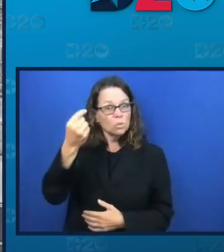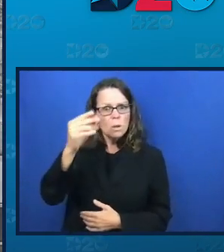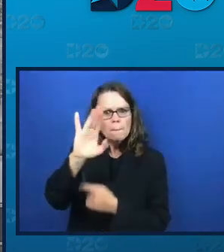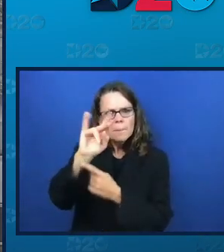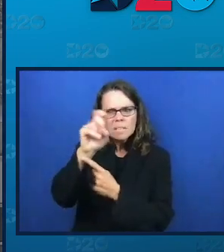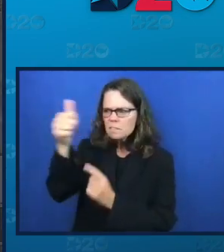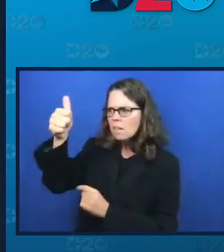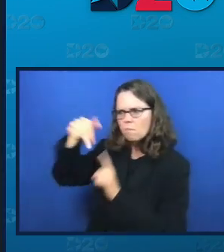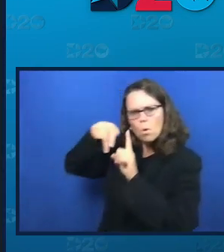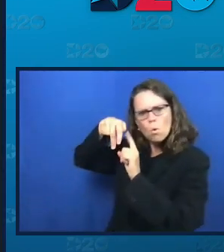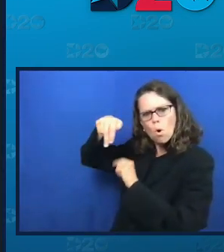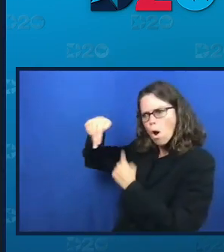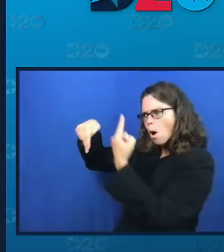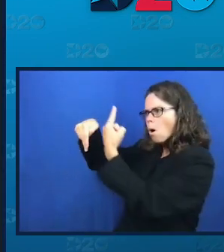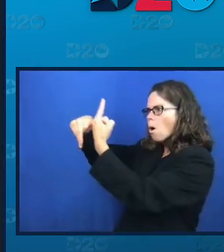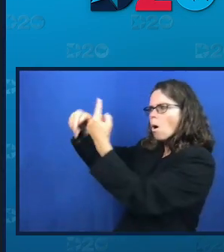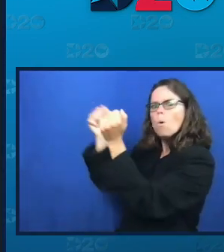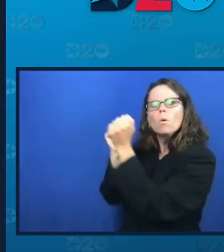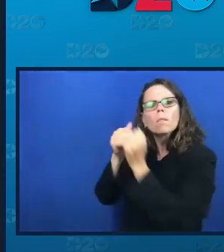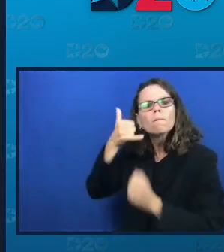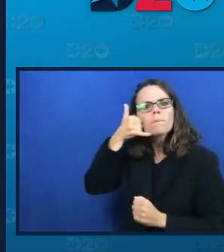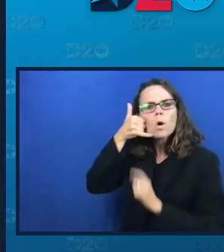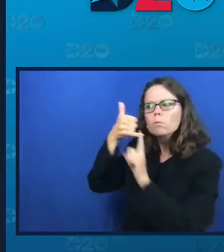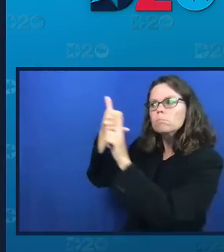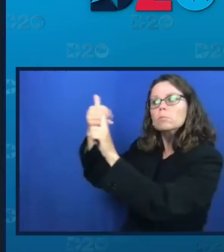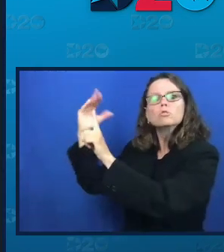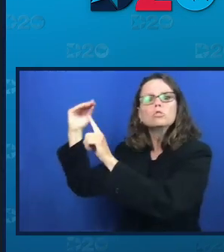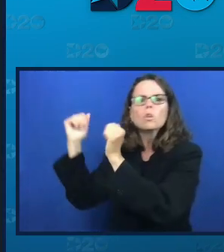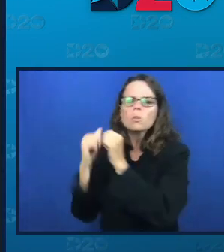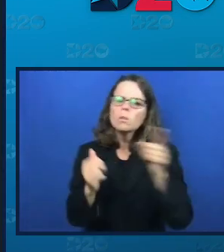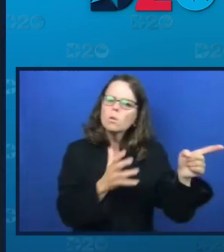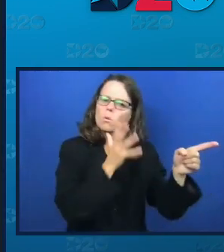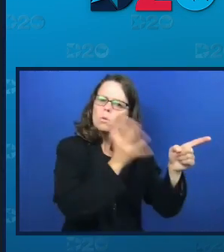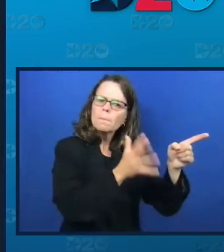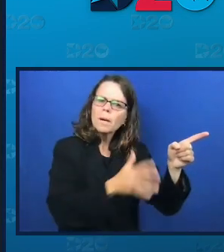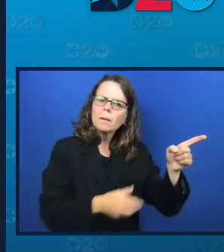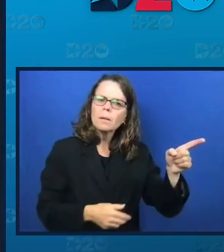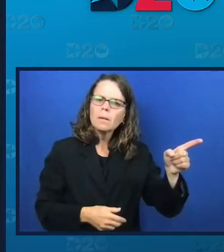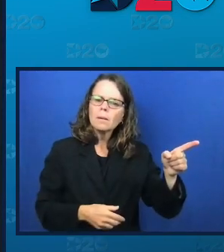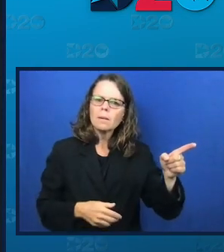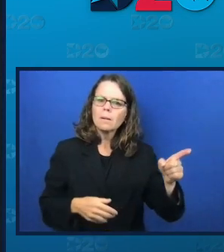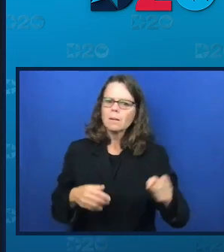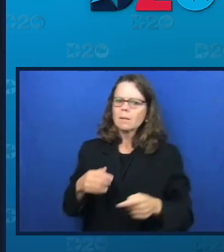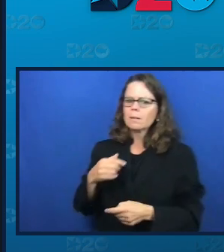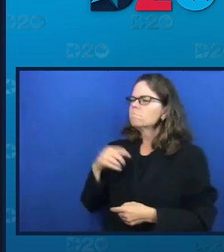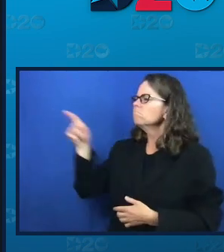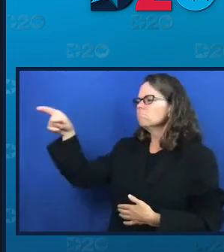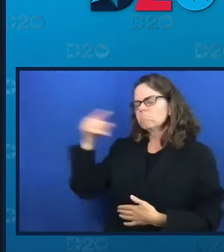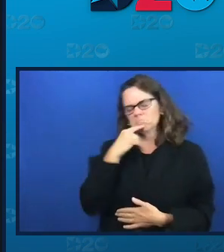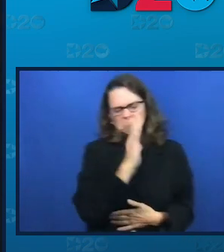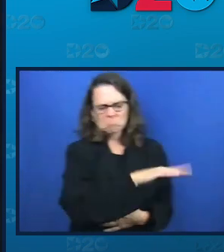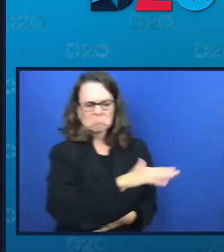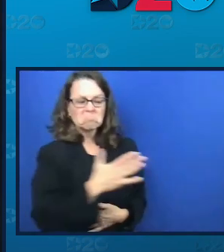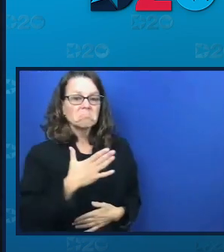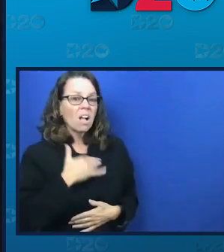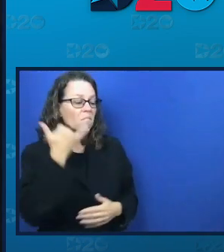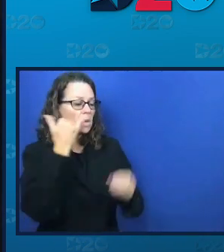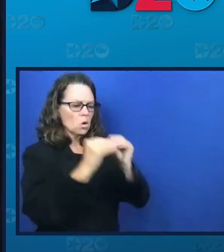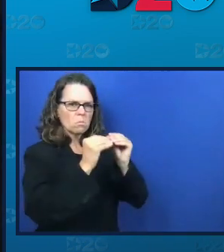I'm giving Amanda my personal home phone number. You need anything, you call me. I'll come to the hospital and sit with you,